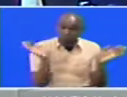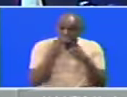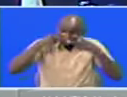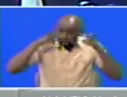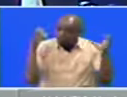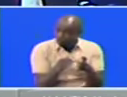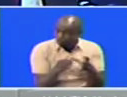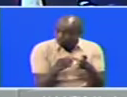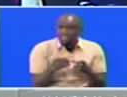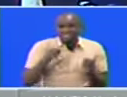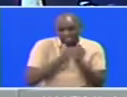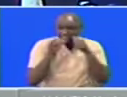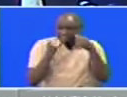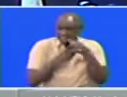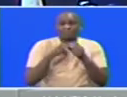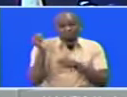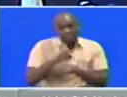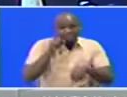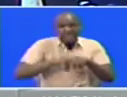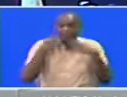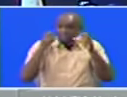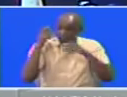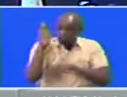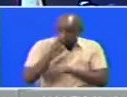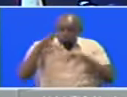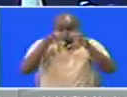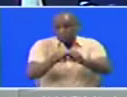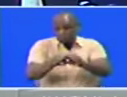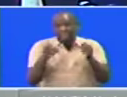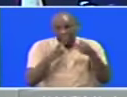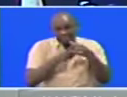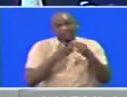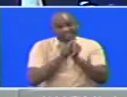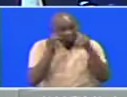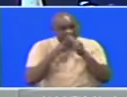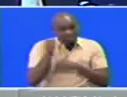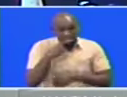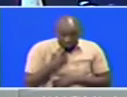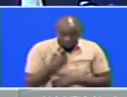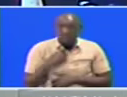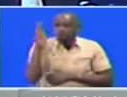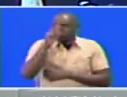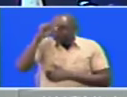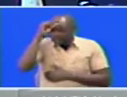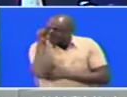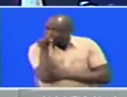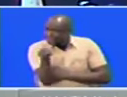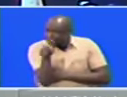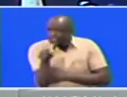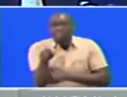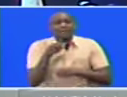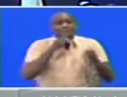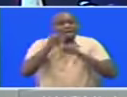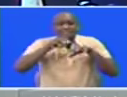was just 17 months old when President Uhuru Kenyatta came into power. How has Uhuru's government, the incumbent, handled